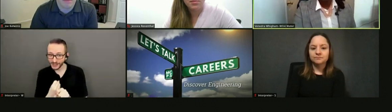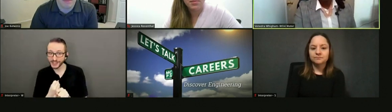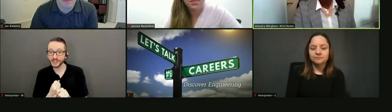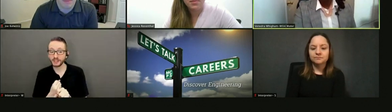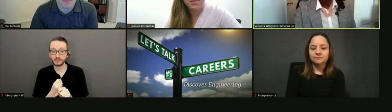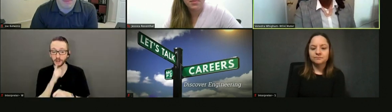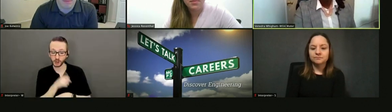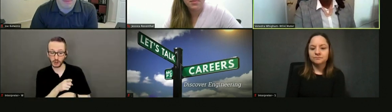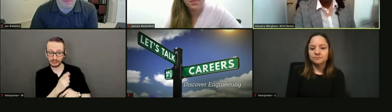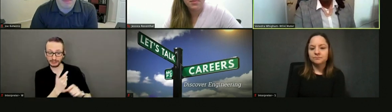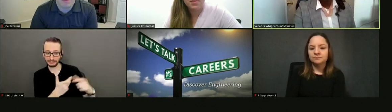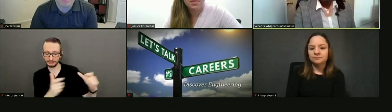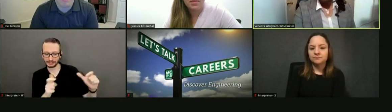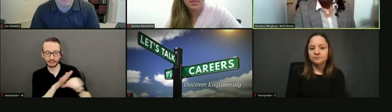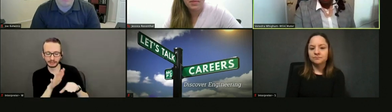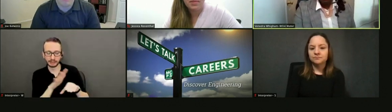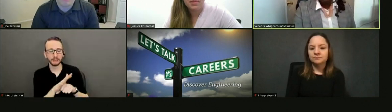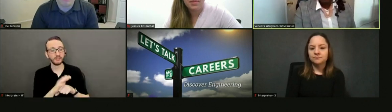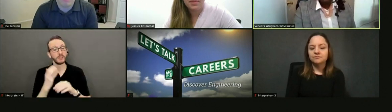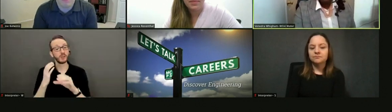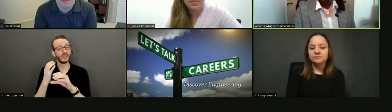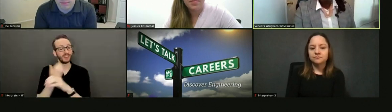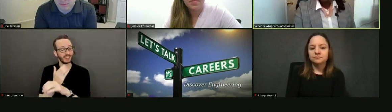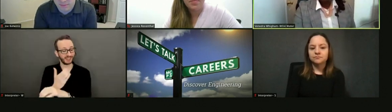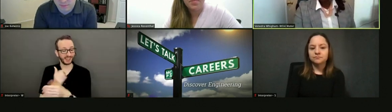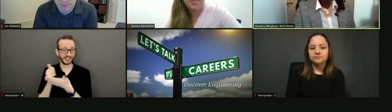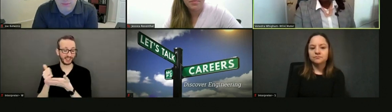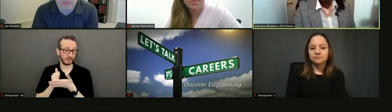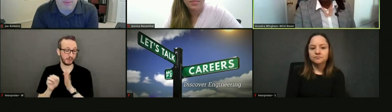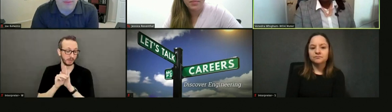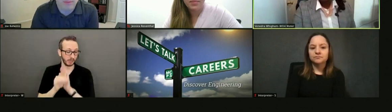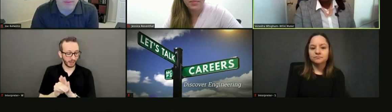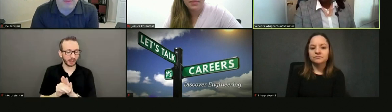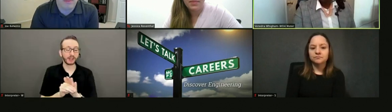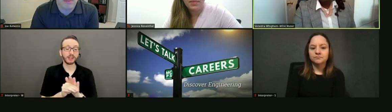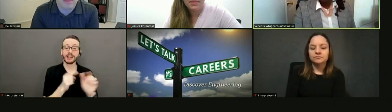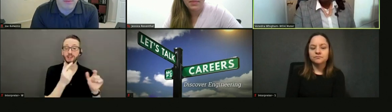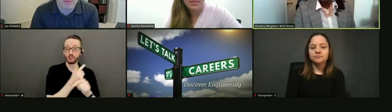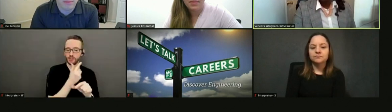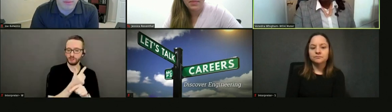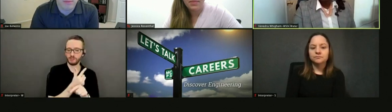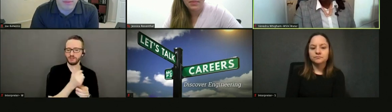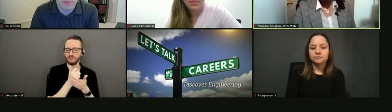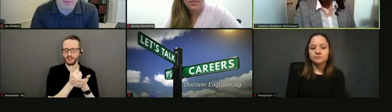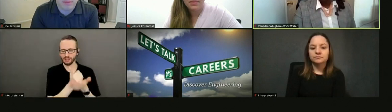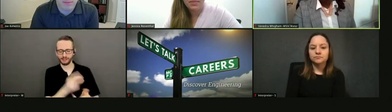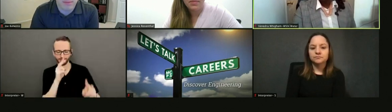So calculus helps me model, and geometry helps me understand flows.